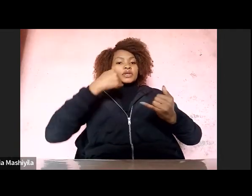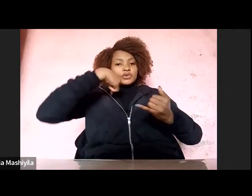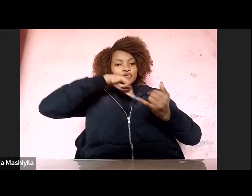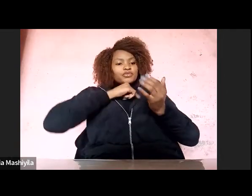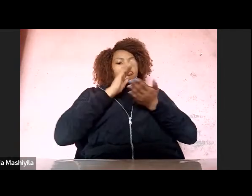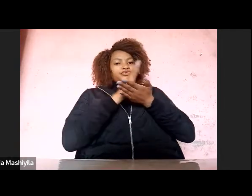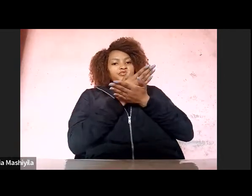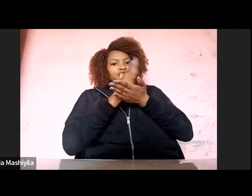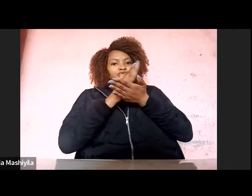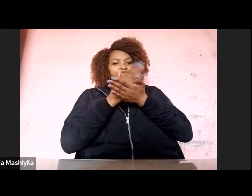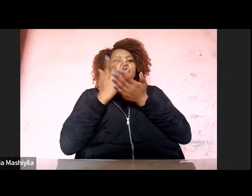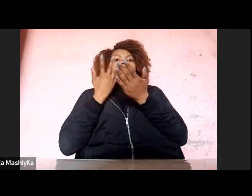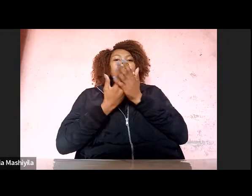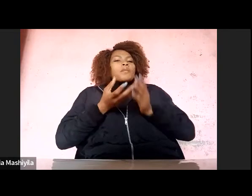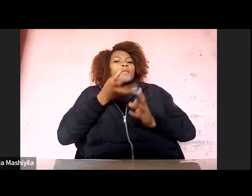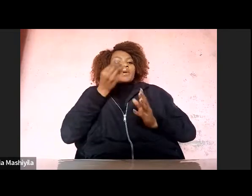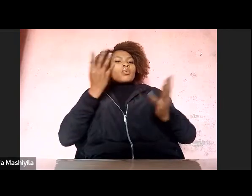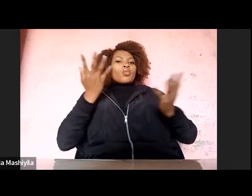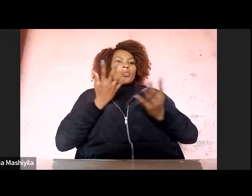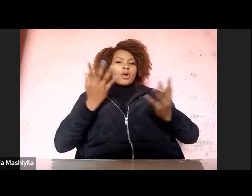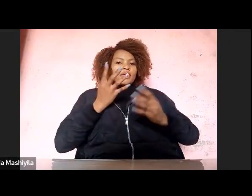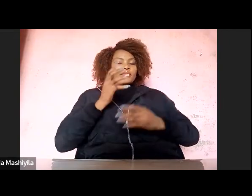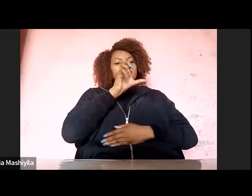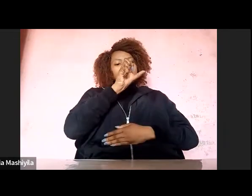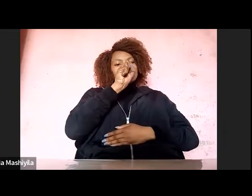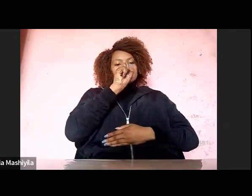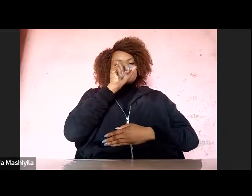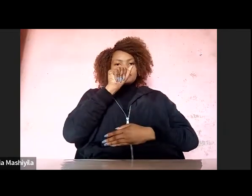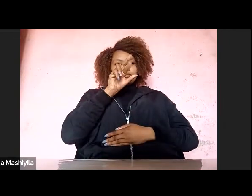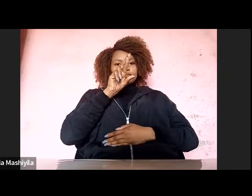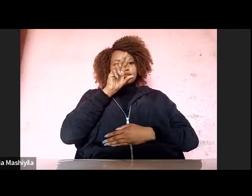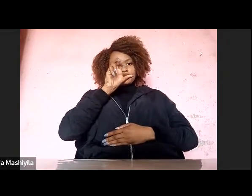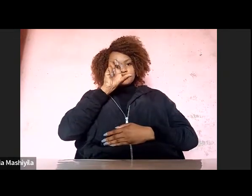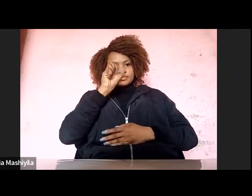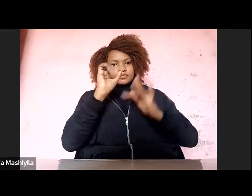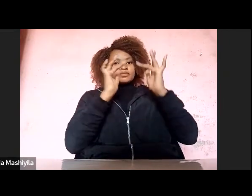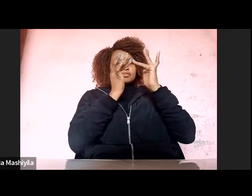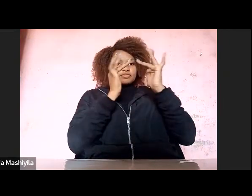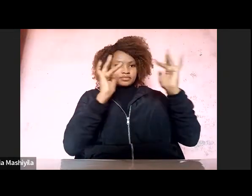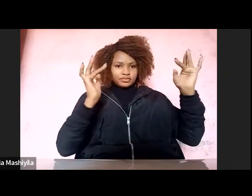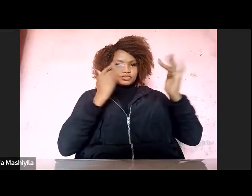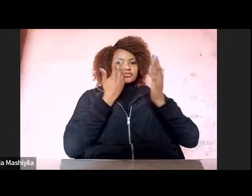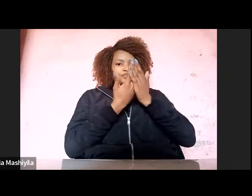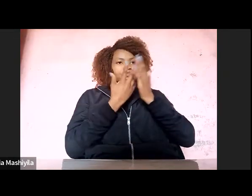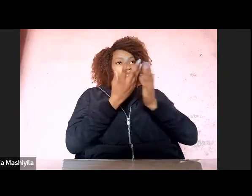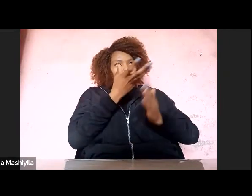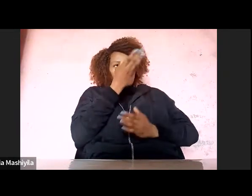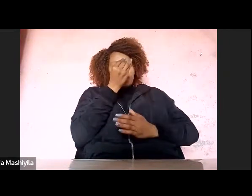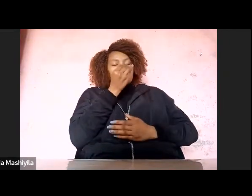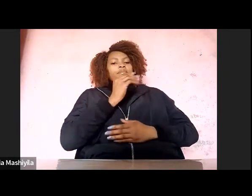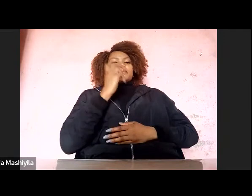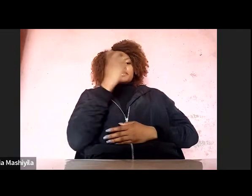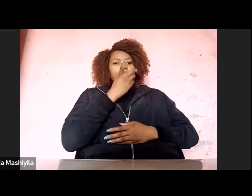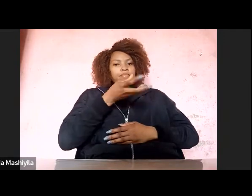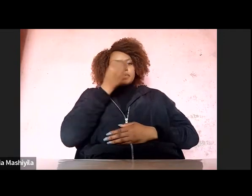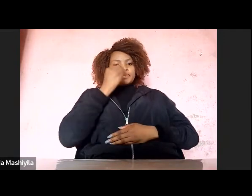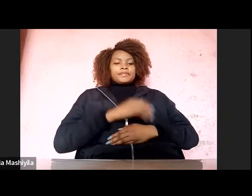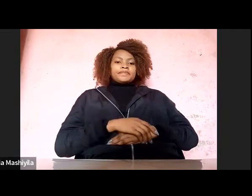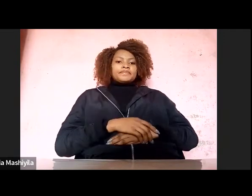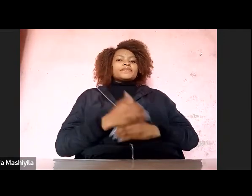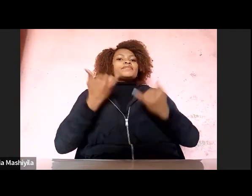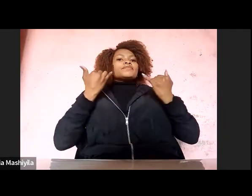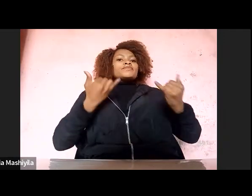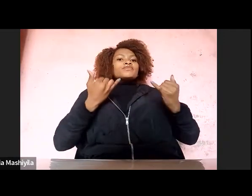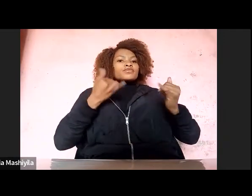SARS website and the website of the Office of the Tax Ombudsman. Today's program will be divided in